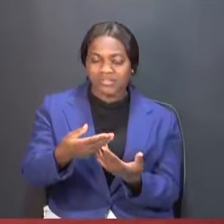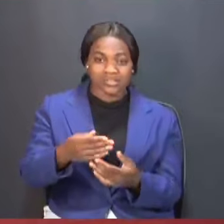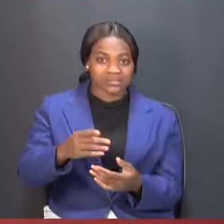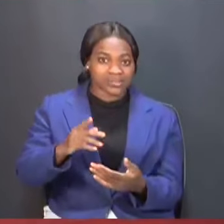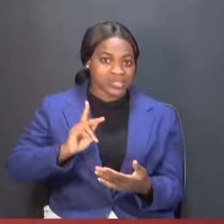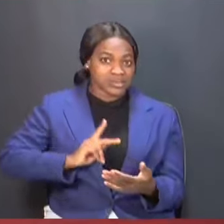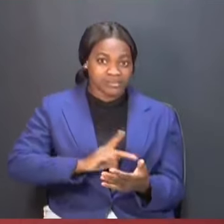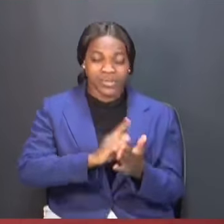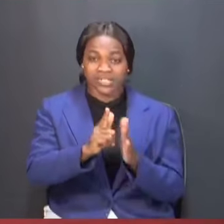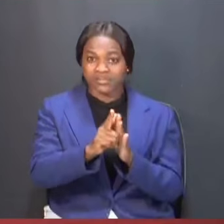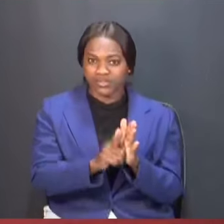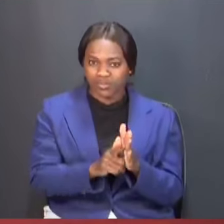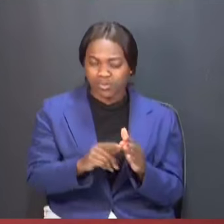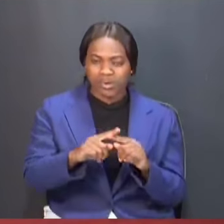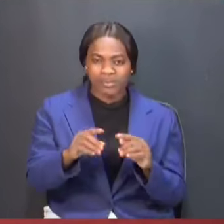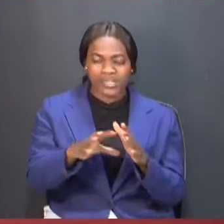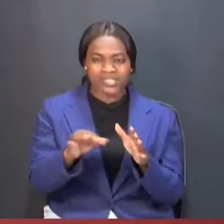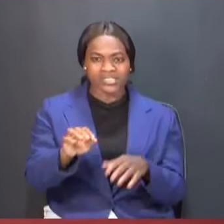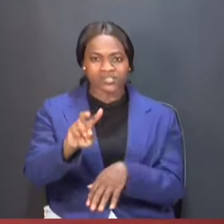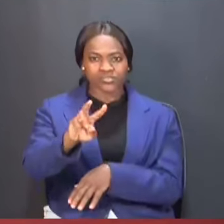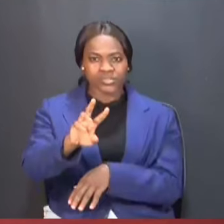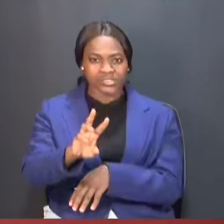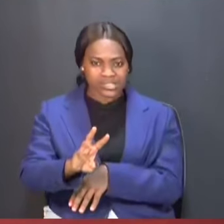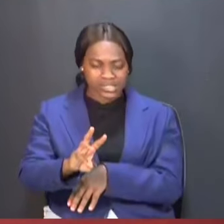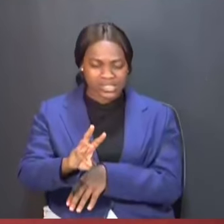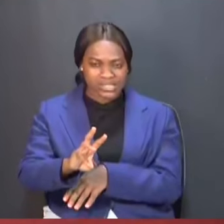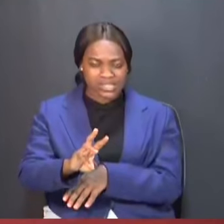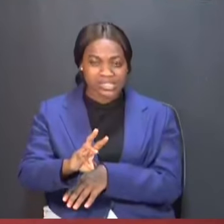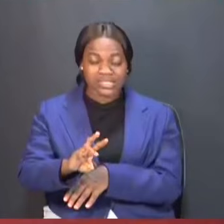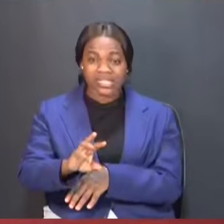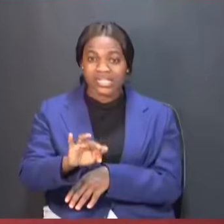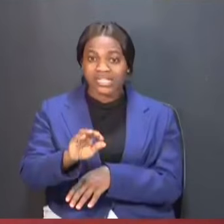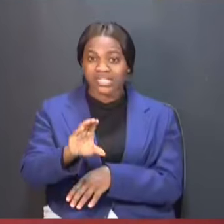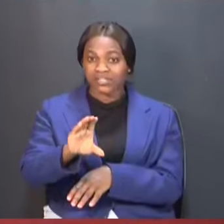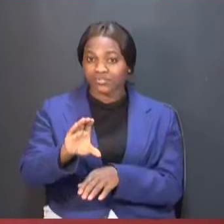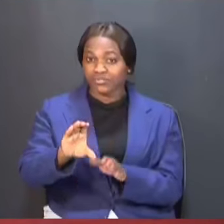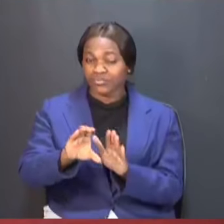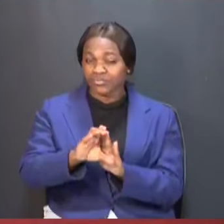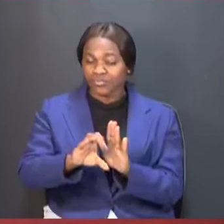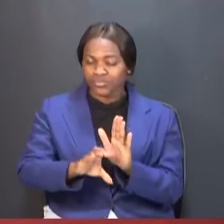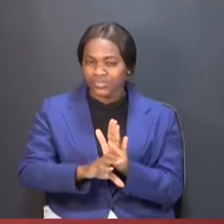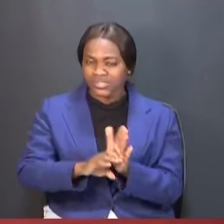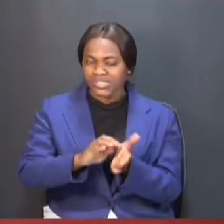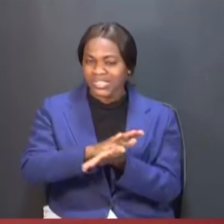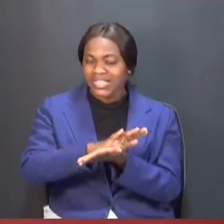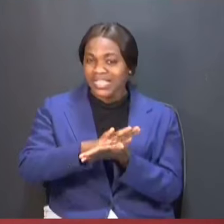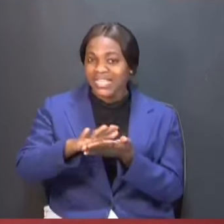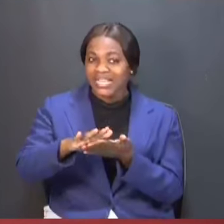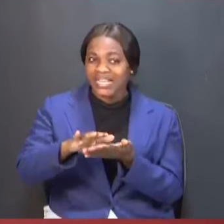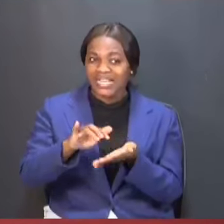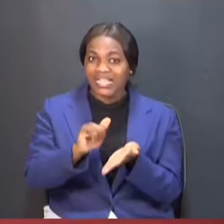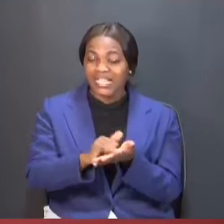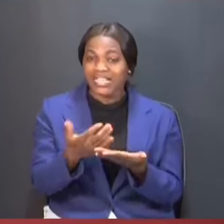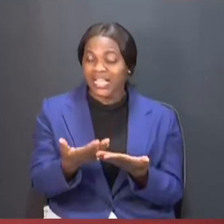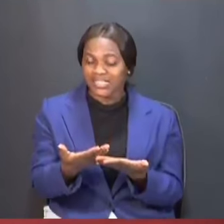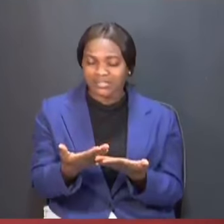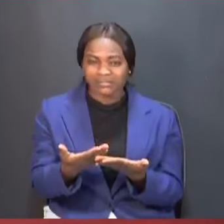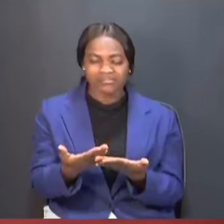300 makes clear that the enumeration of contempt grounds is not